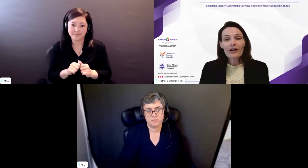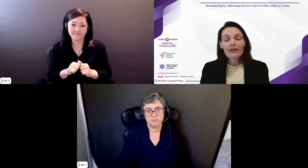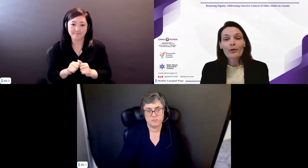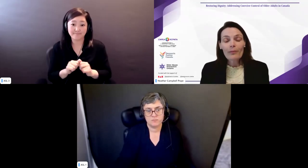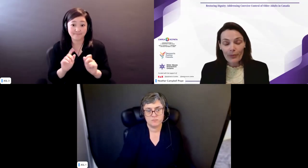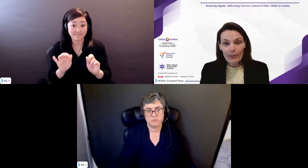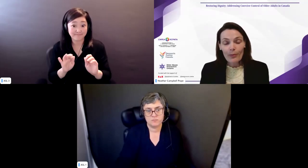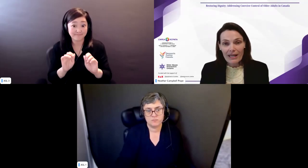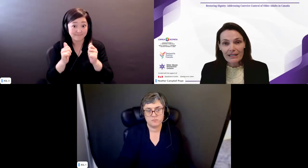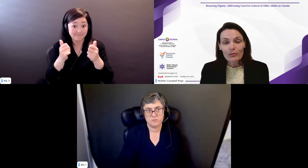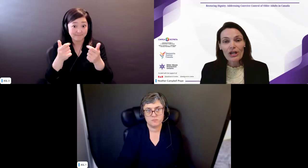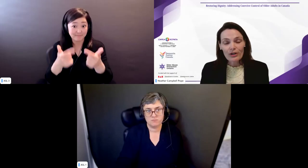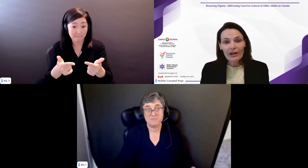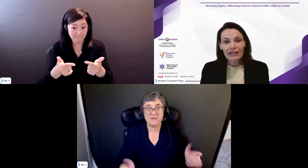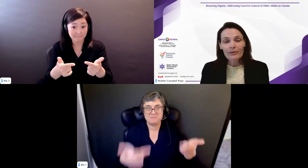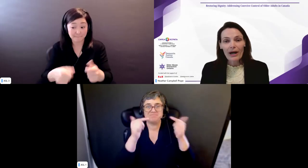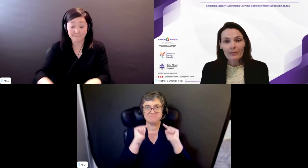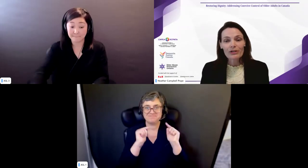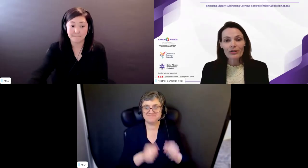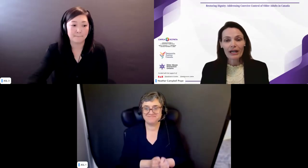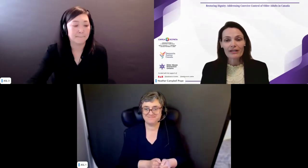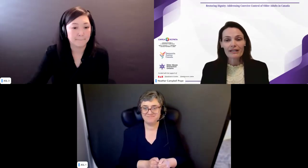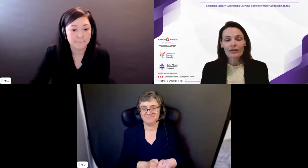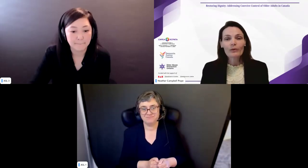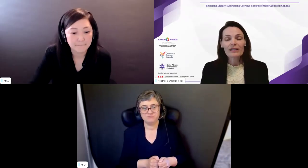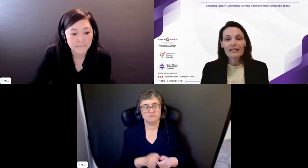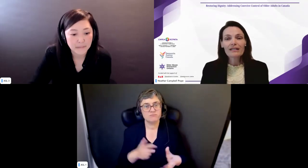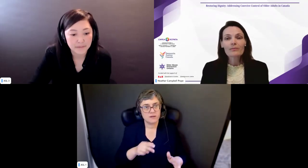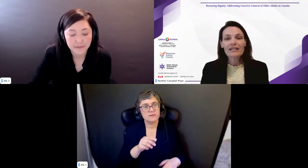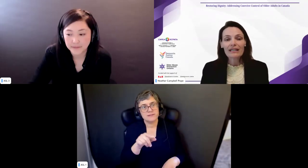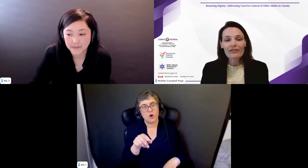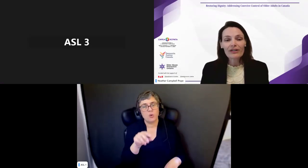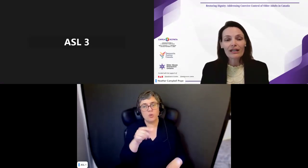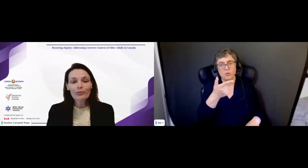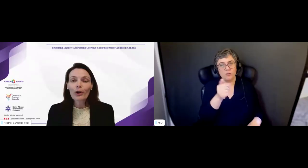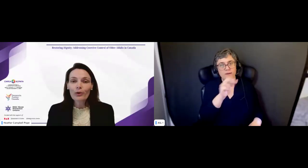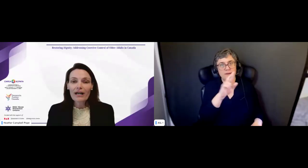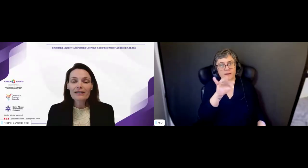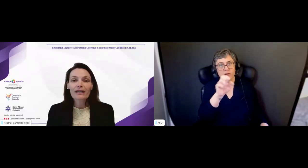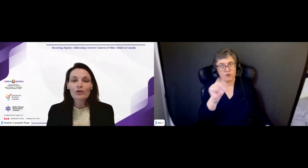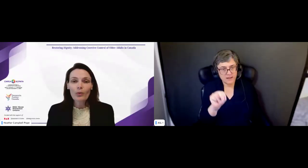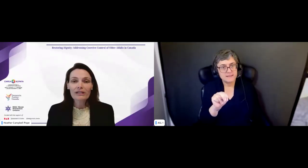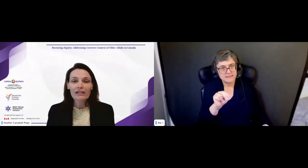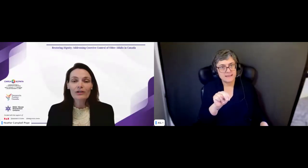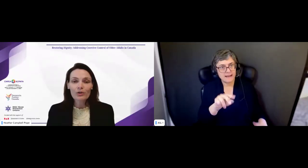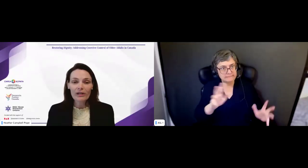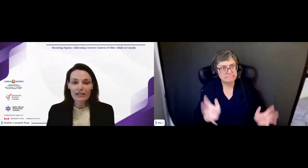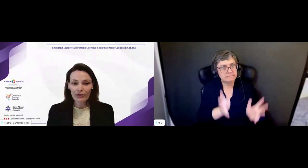Then, building on the momentum generated by Mr. Garrison, we see some significant progress